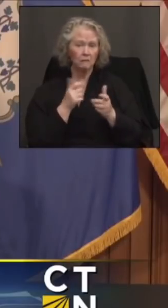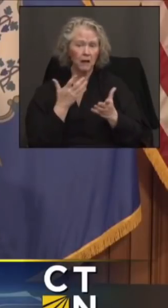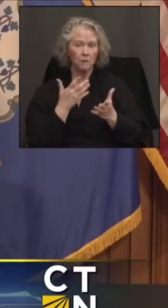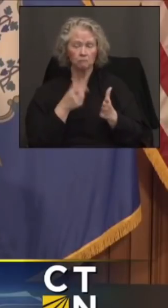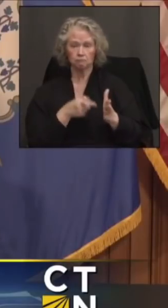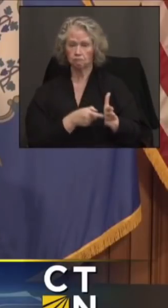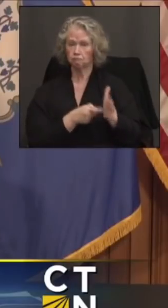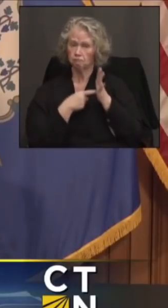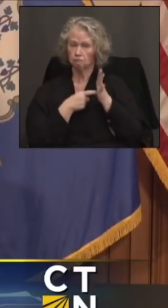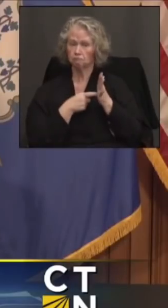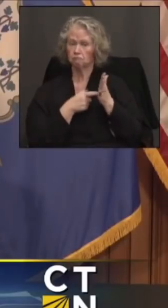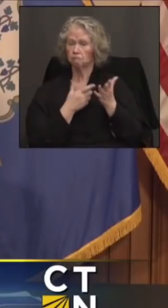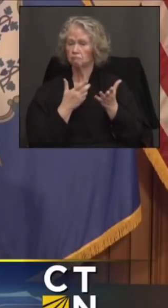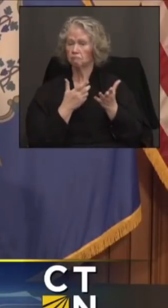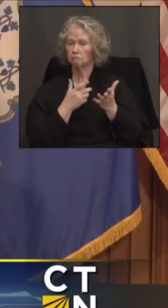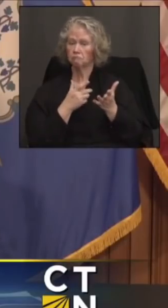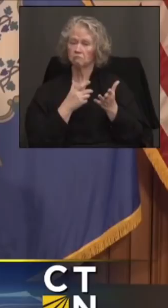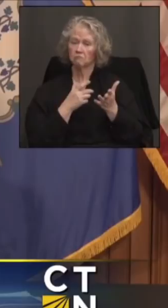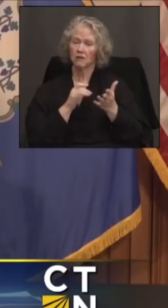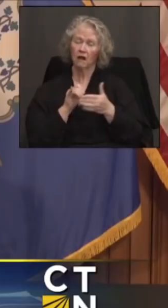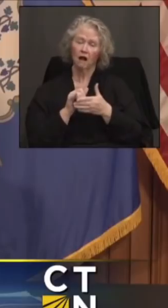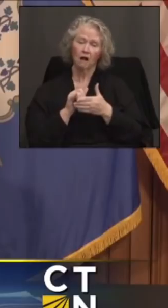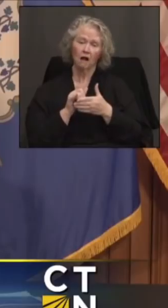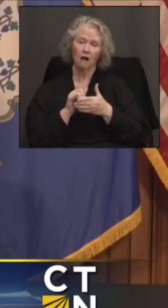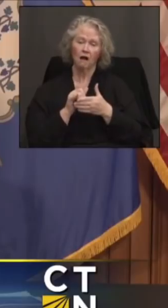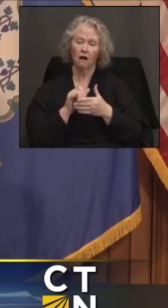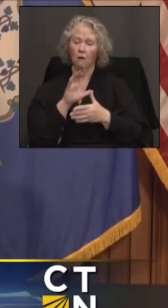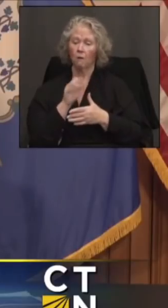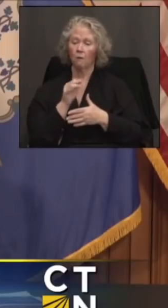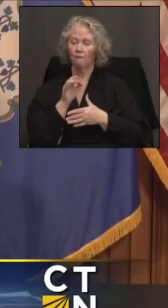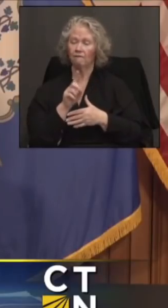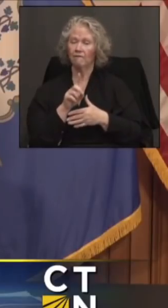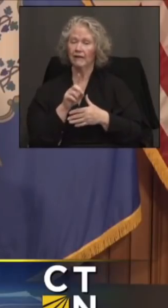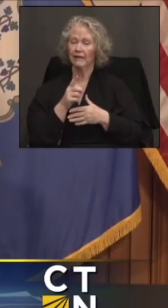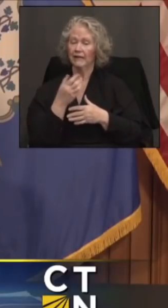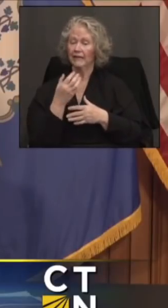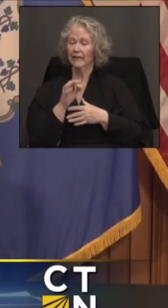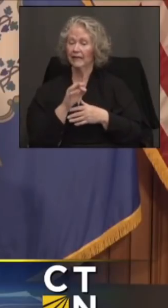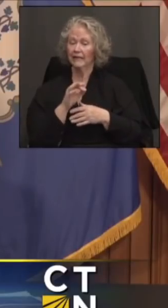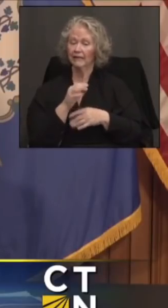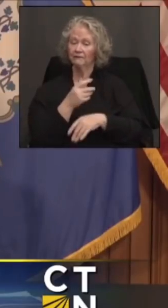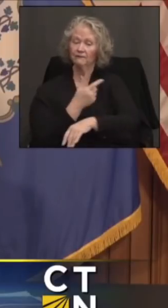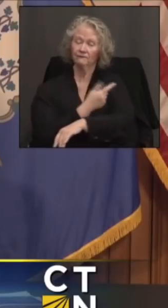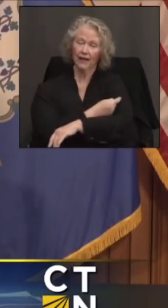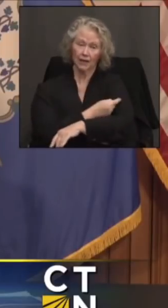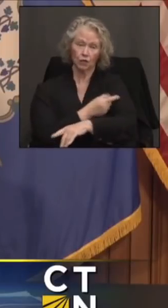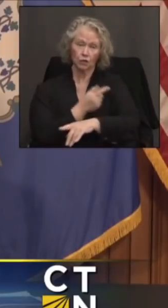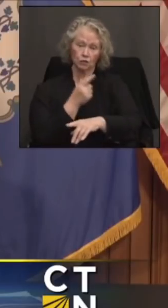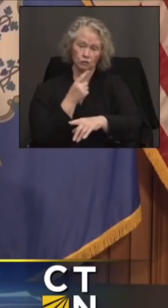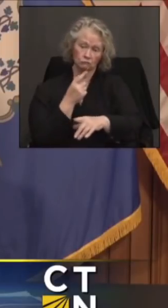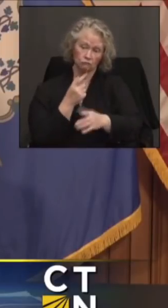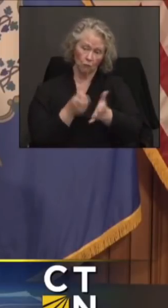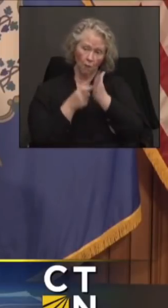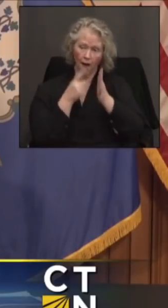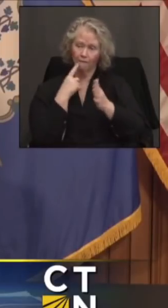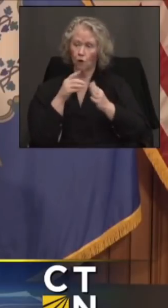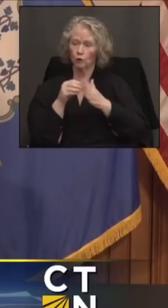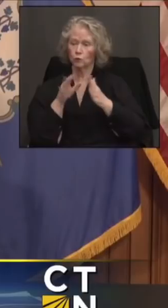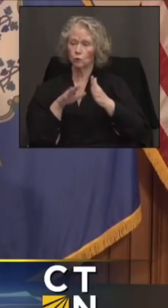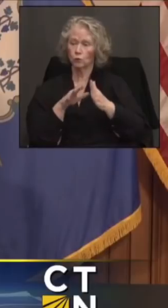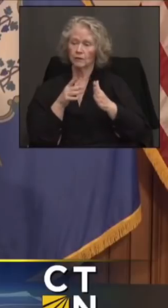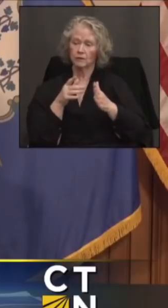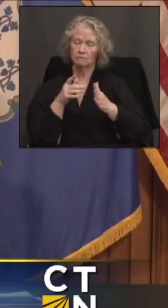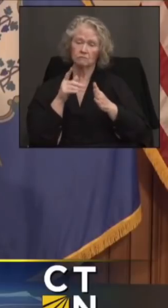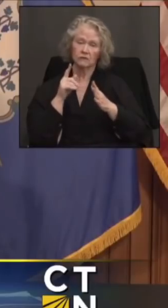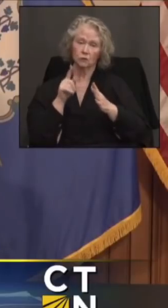a COVID-19 vaccine for students to attend school in the upcoming school year? I mean, I know you